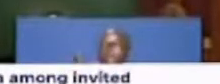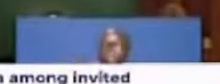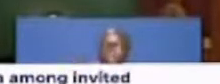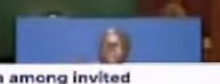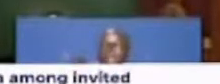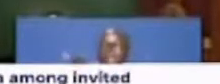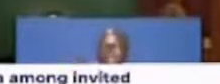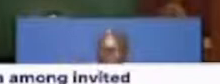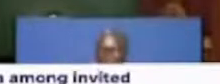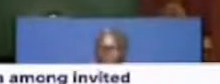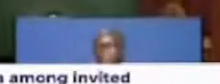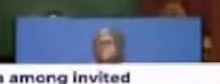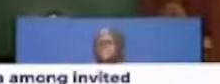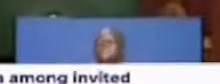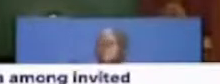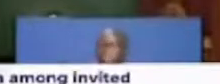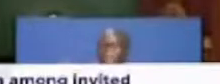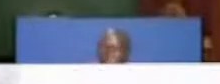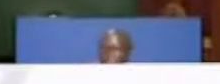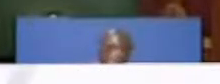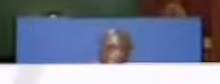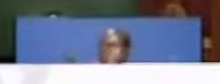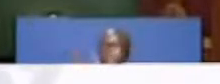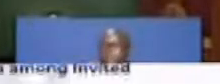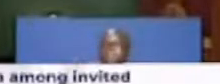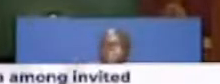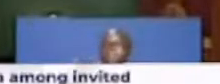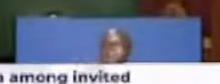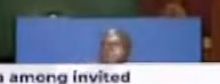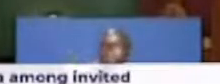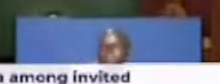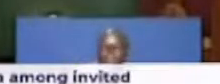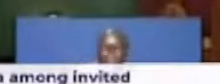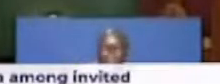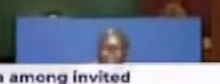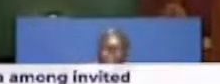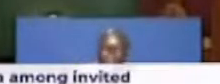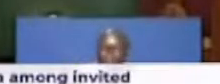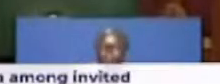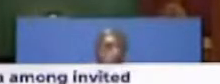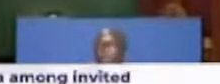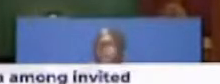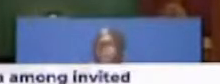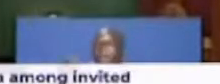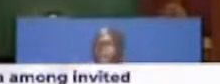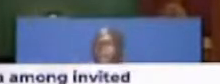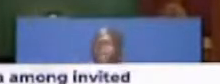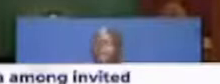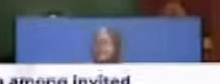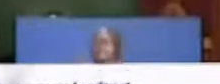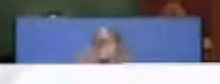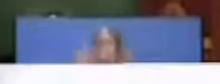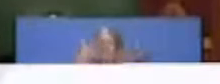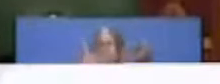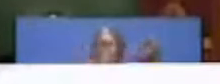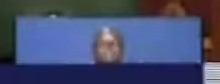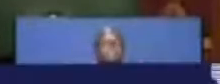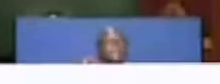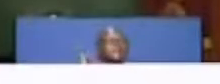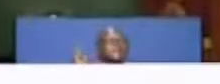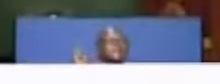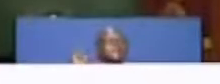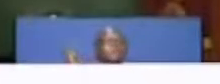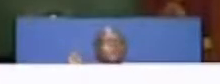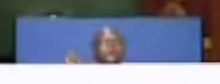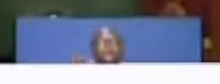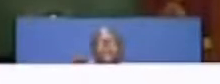delivering services to the population. Honorable members, there are many more testimonials on